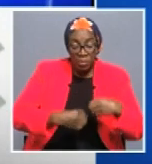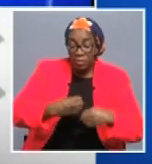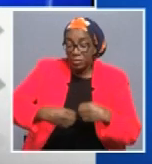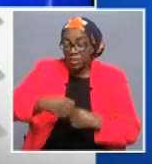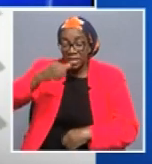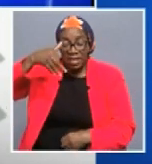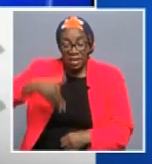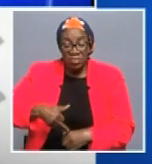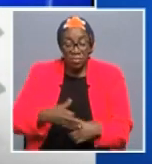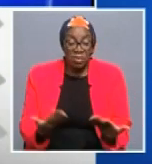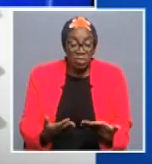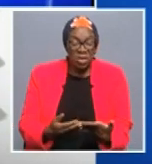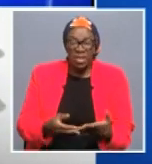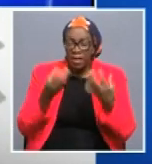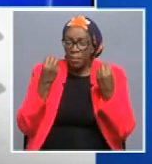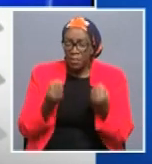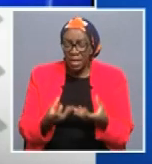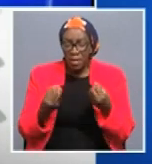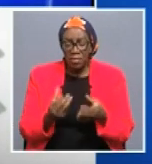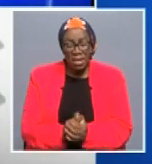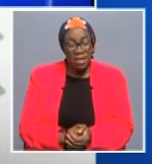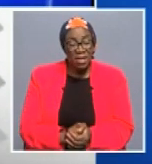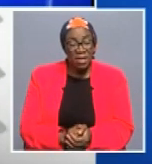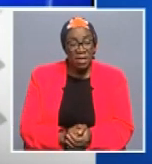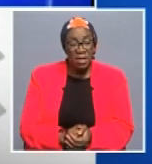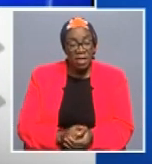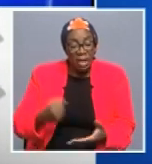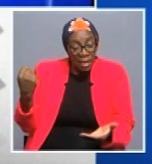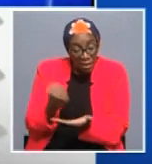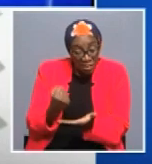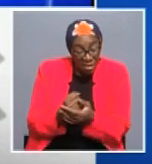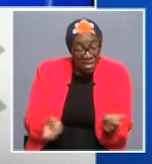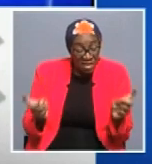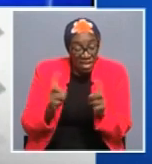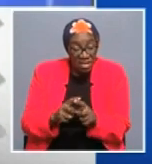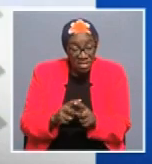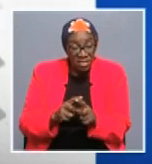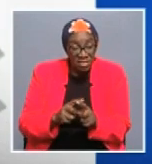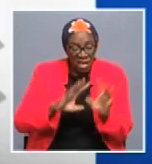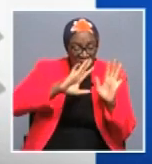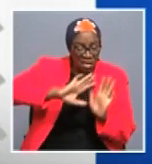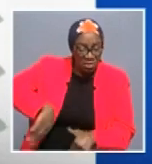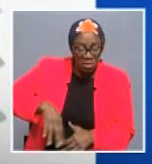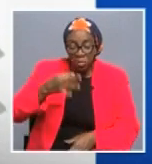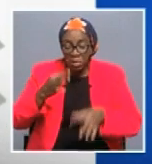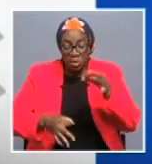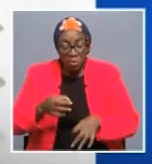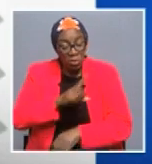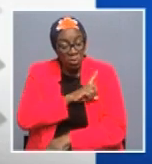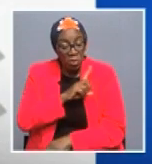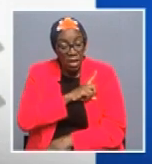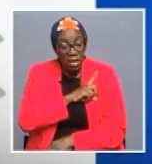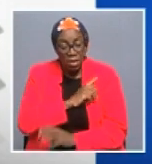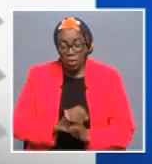where a lot of cases are thrown out because it was not properly investigated. So Ms.